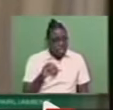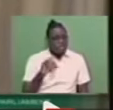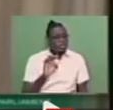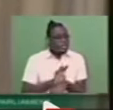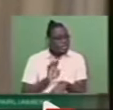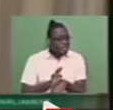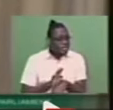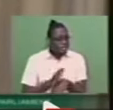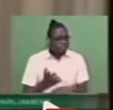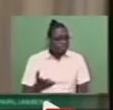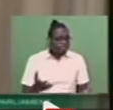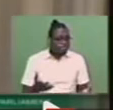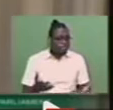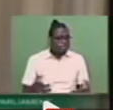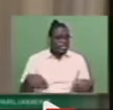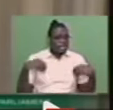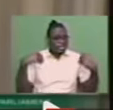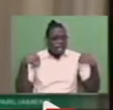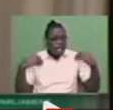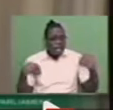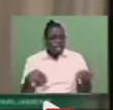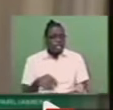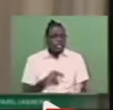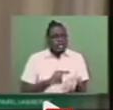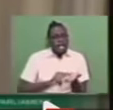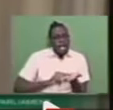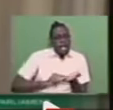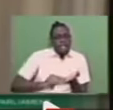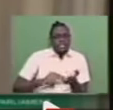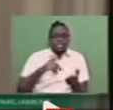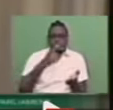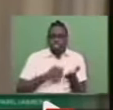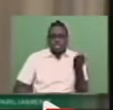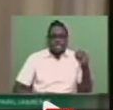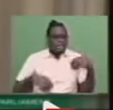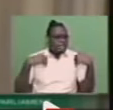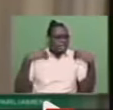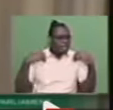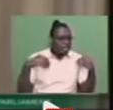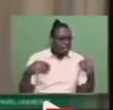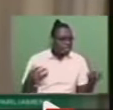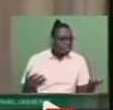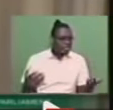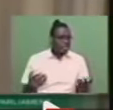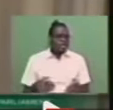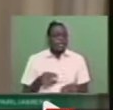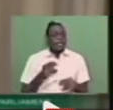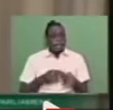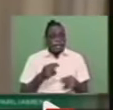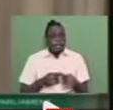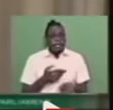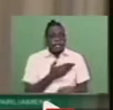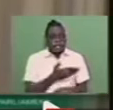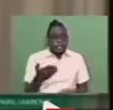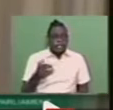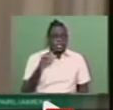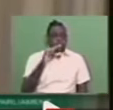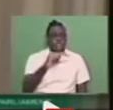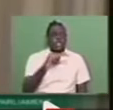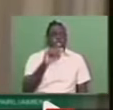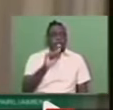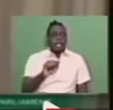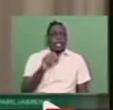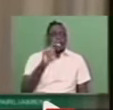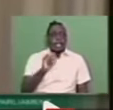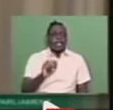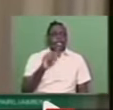and financiers? What will become of that massive gantry at Carney? I turn now, I've spoken about the loss